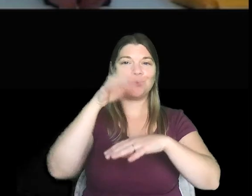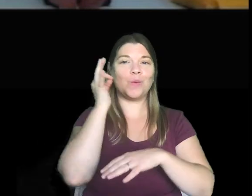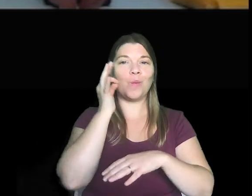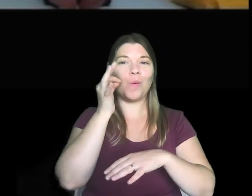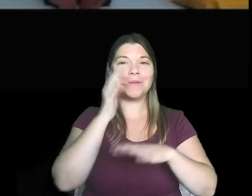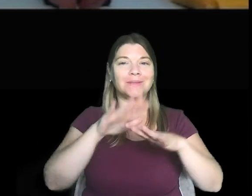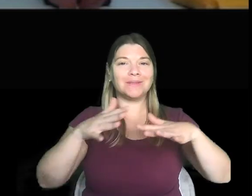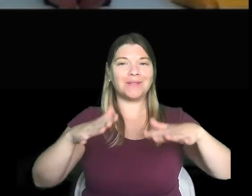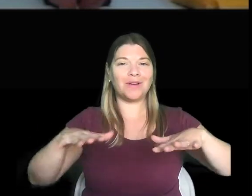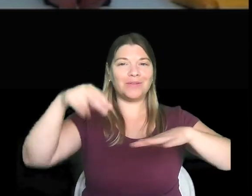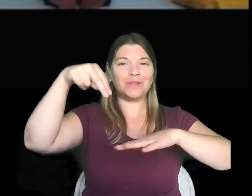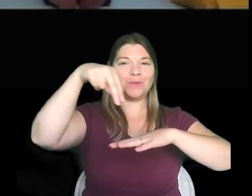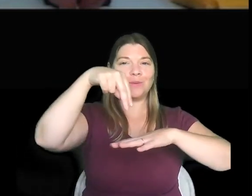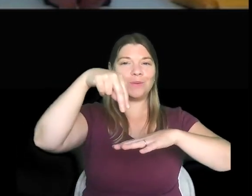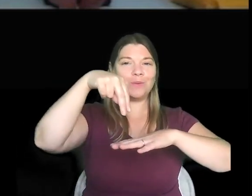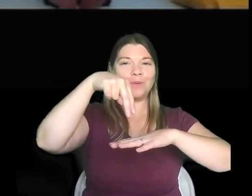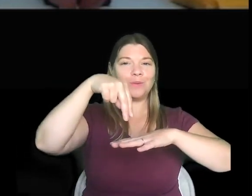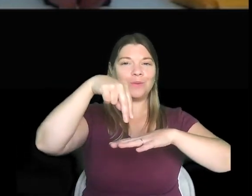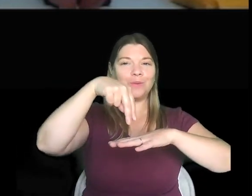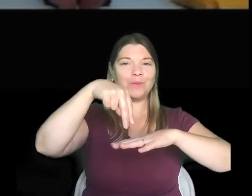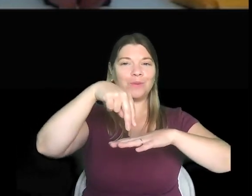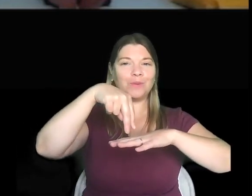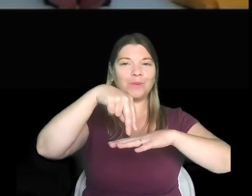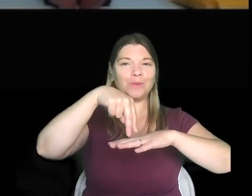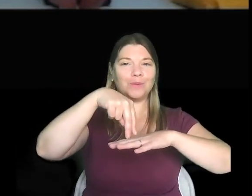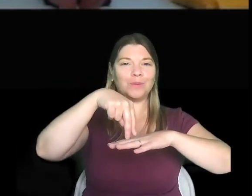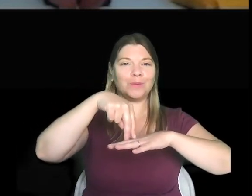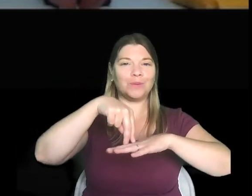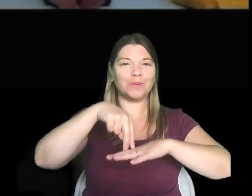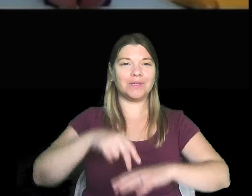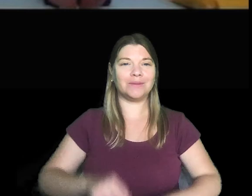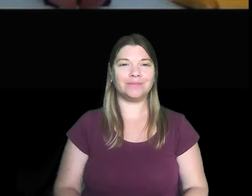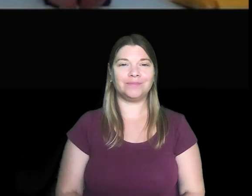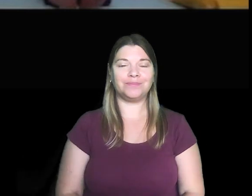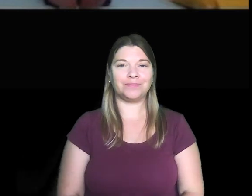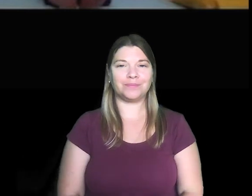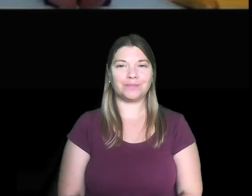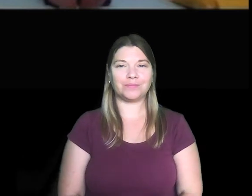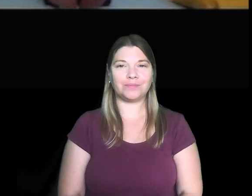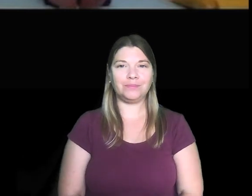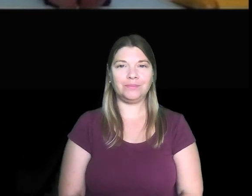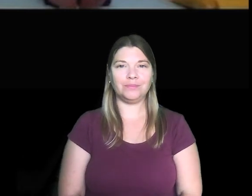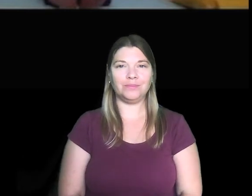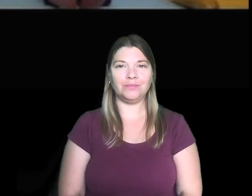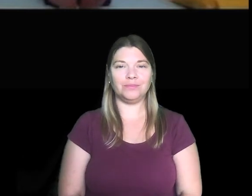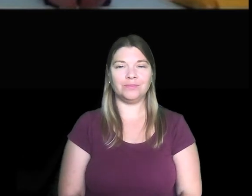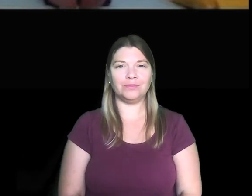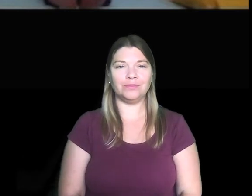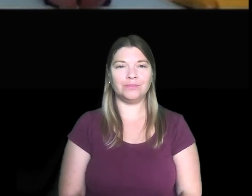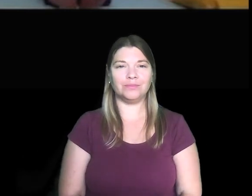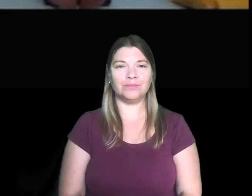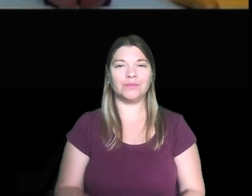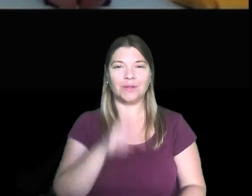it? Alice and Linzy run raindrops over their skin. They do this with one hand while circling the other arm